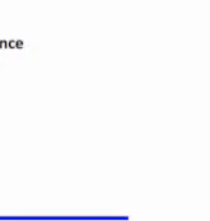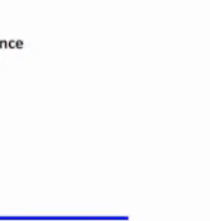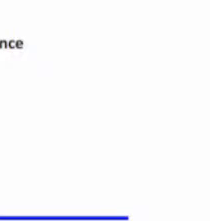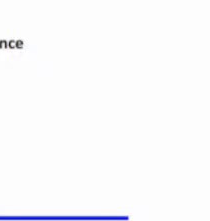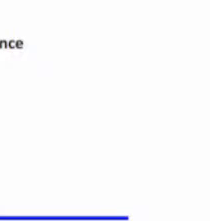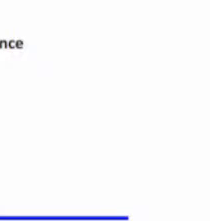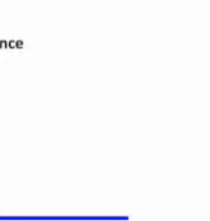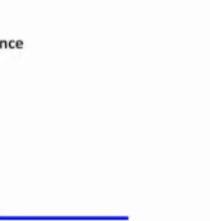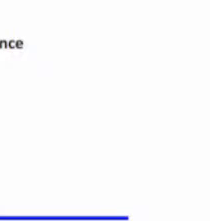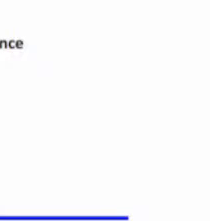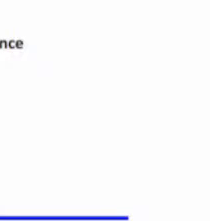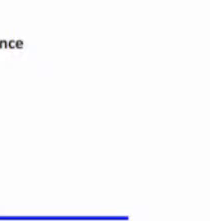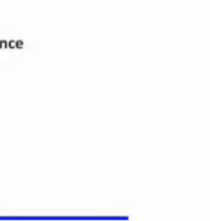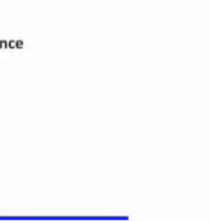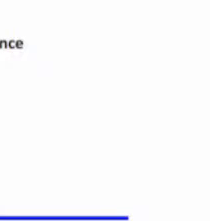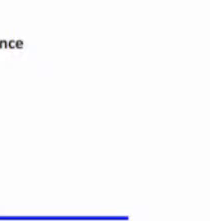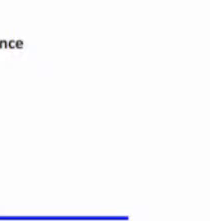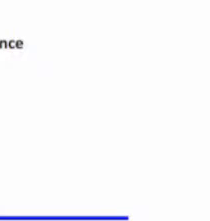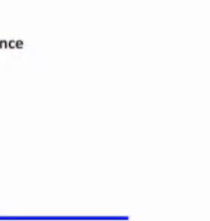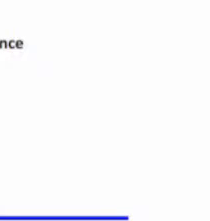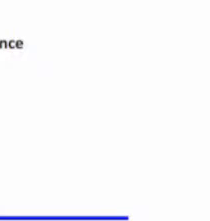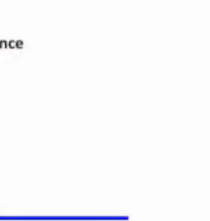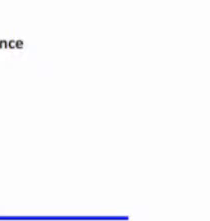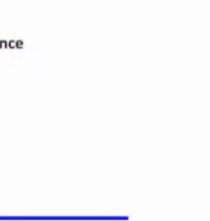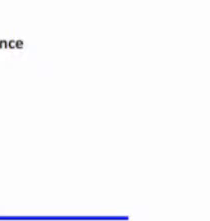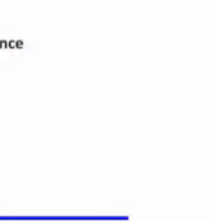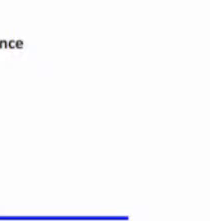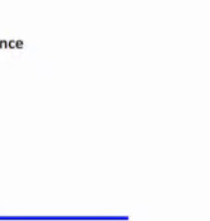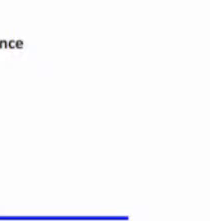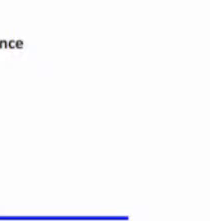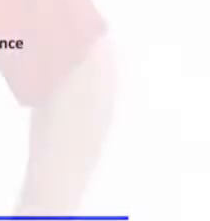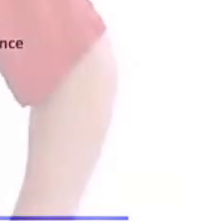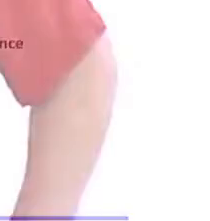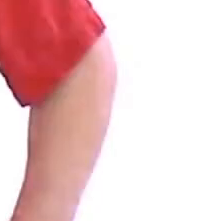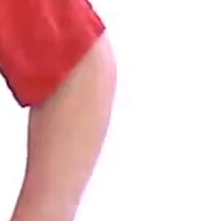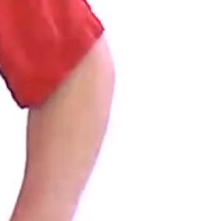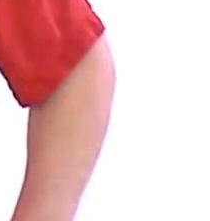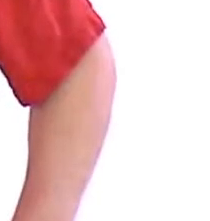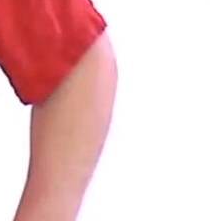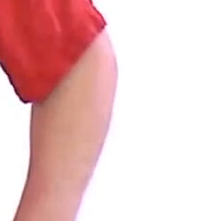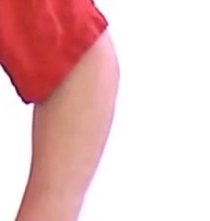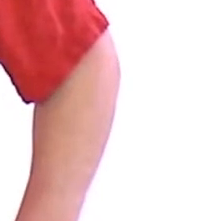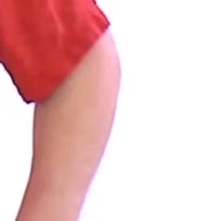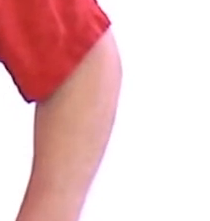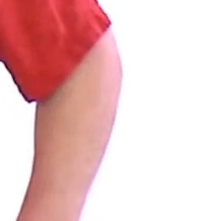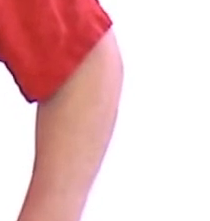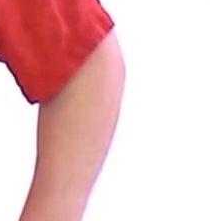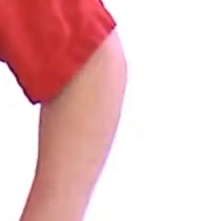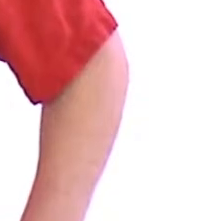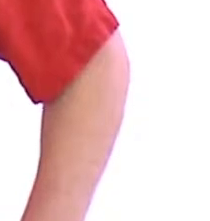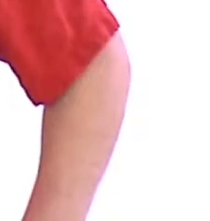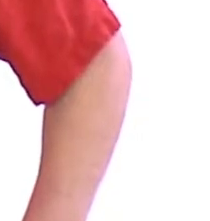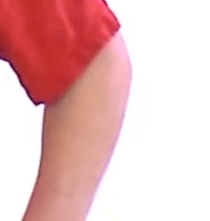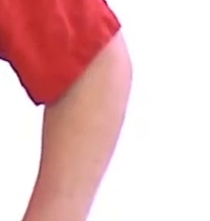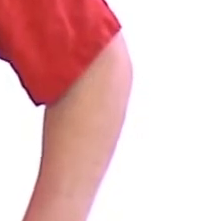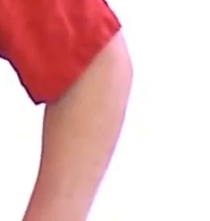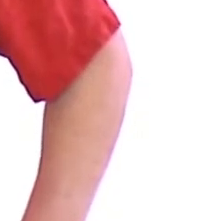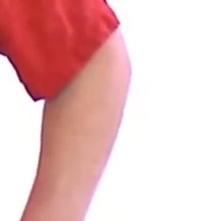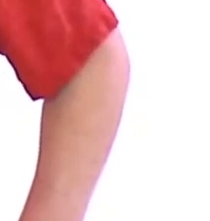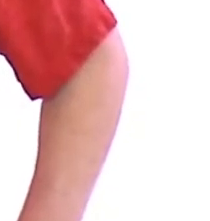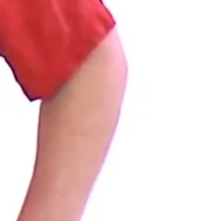preparation and substrates and joining operations and encapsulation and many more